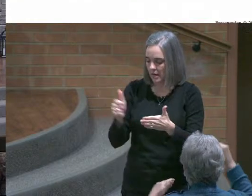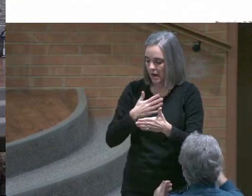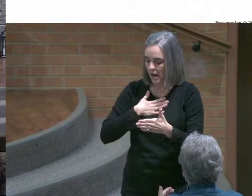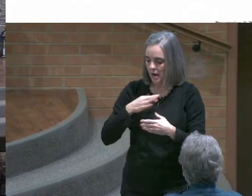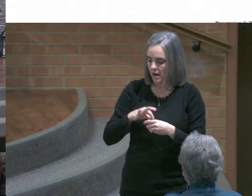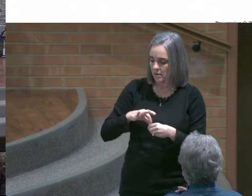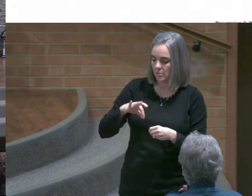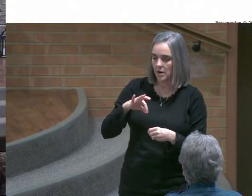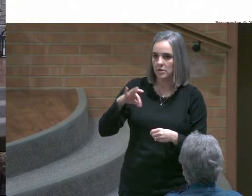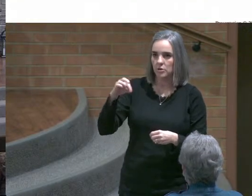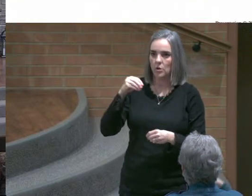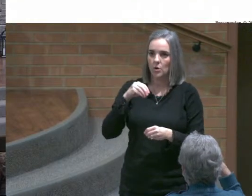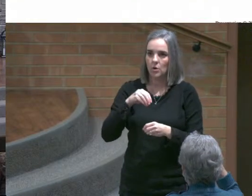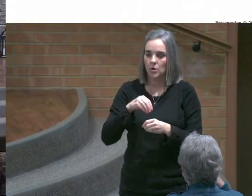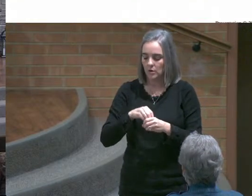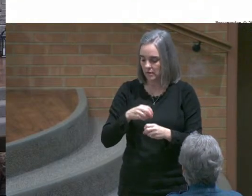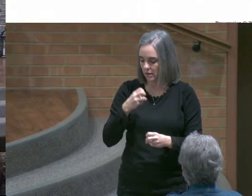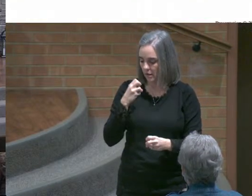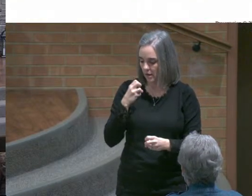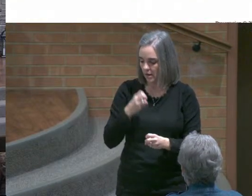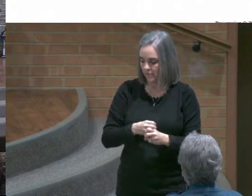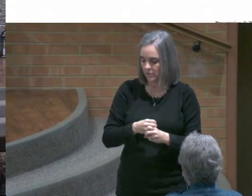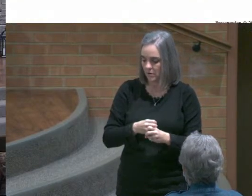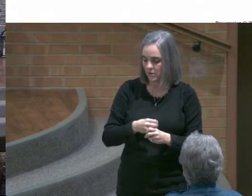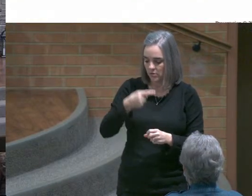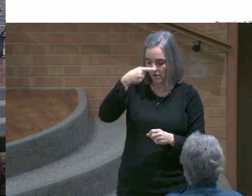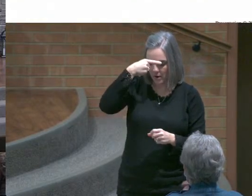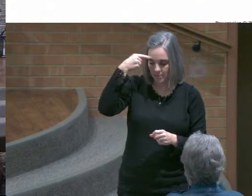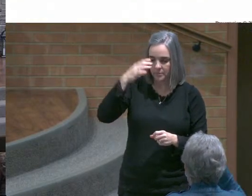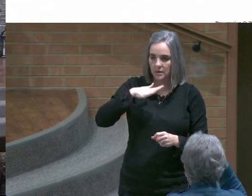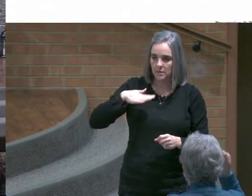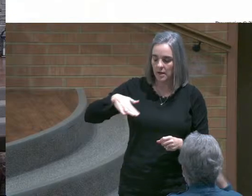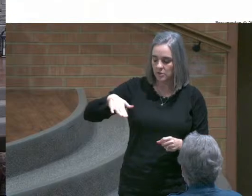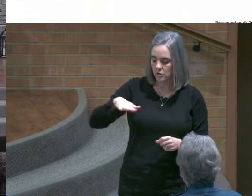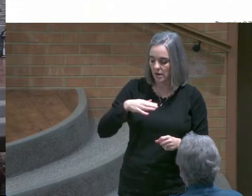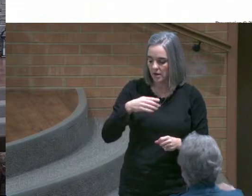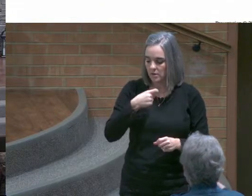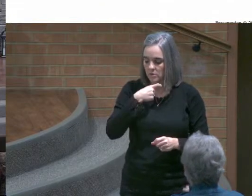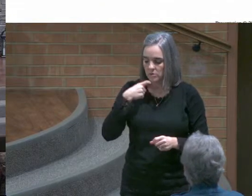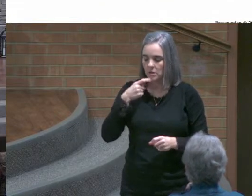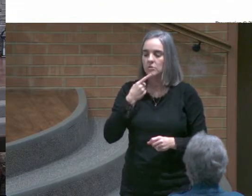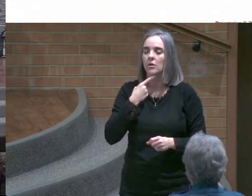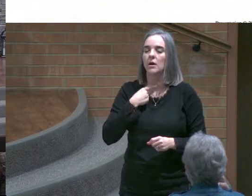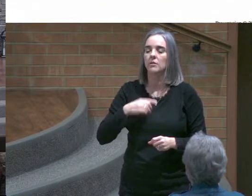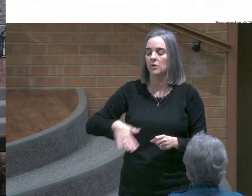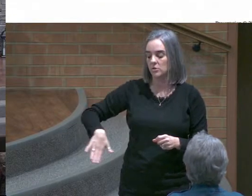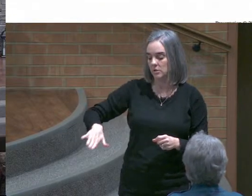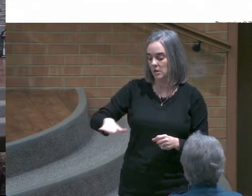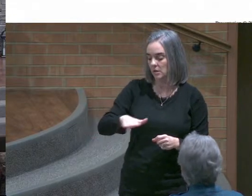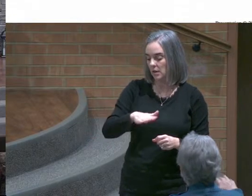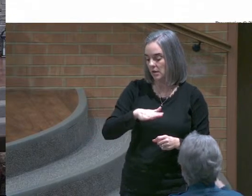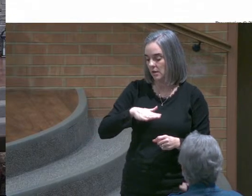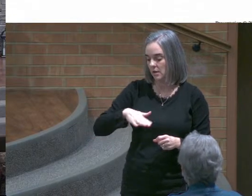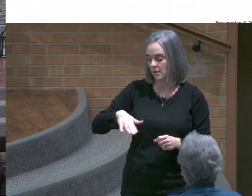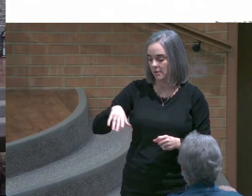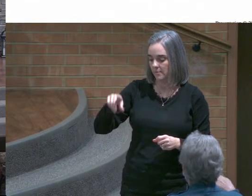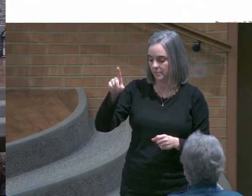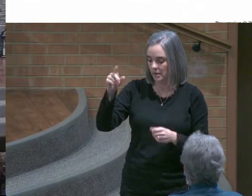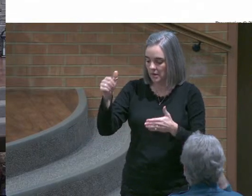high. He hides my soul in the cleft of the rock that shadows a dry,